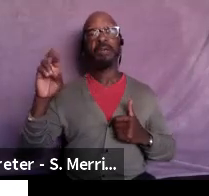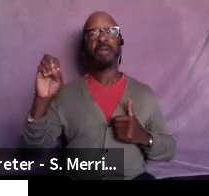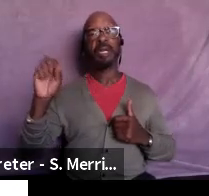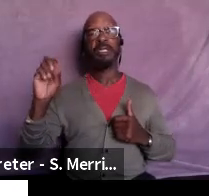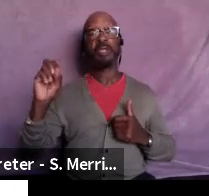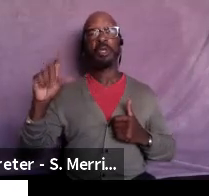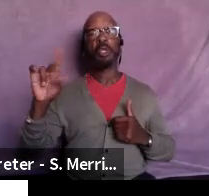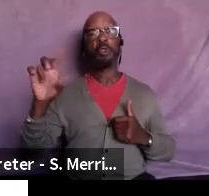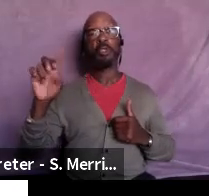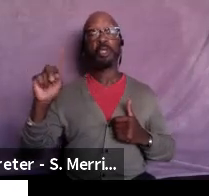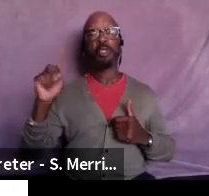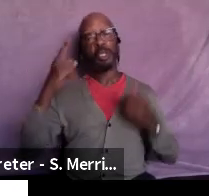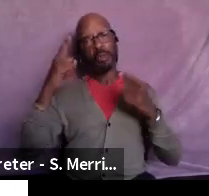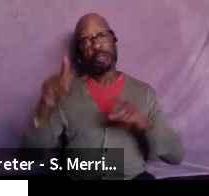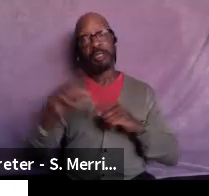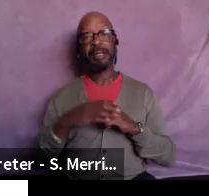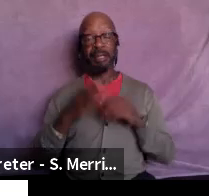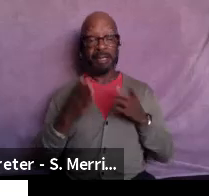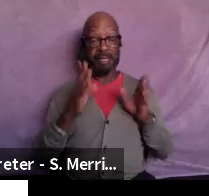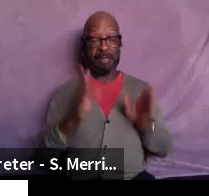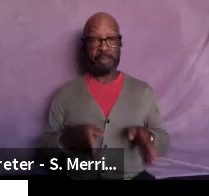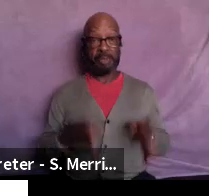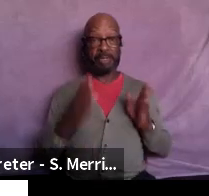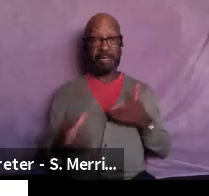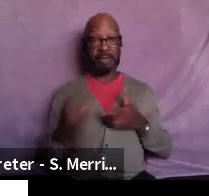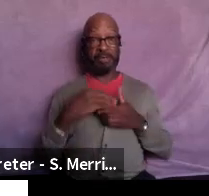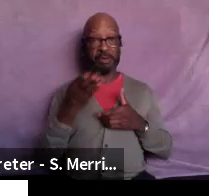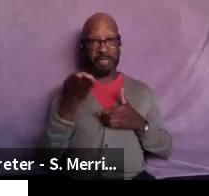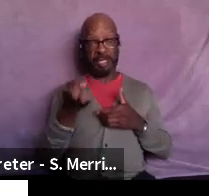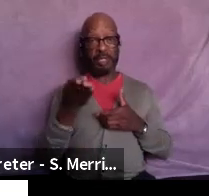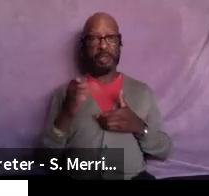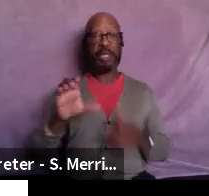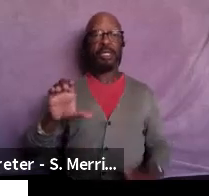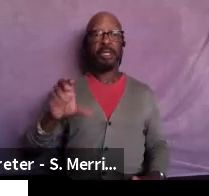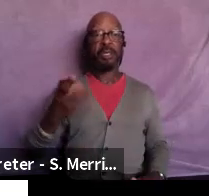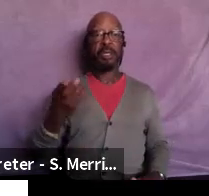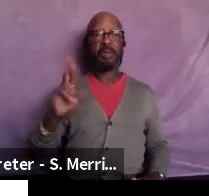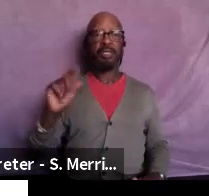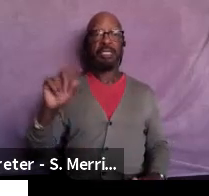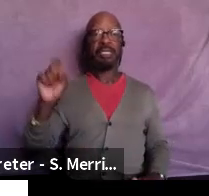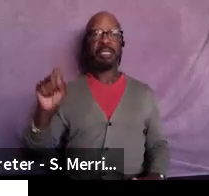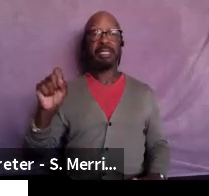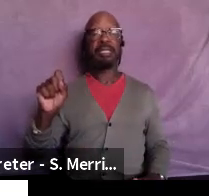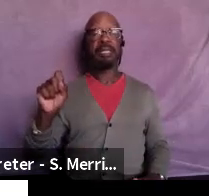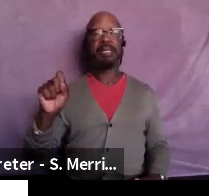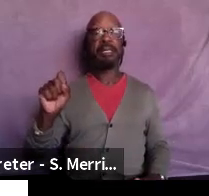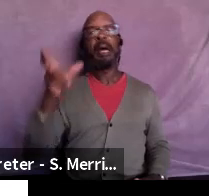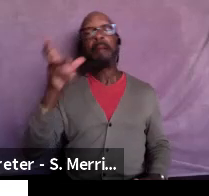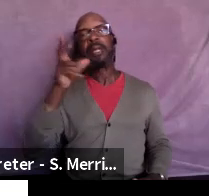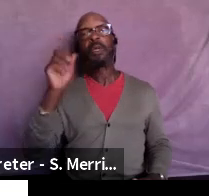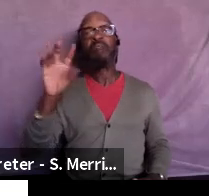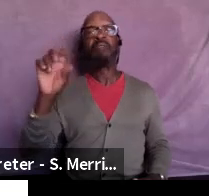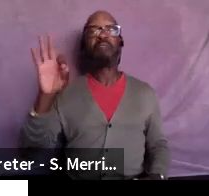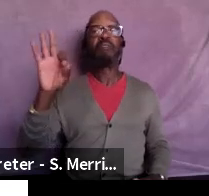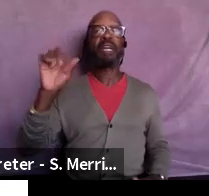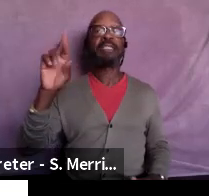well. The entity involved here is Christus Trinity Mother Francis, a hospital system